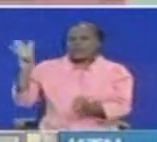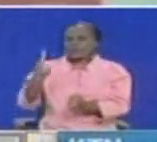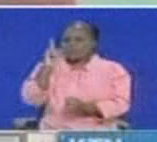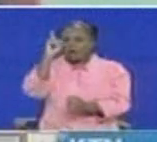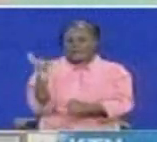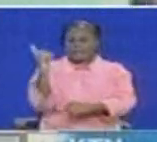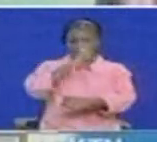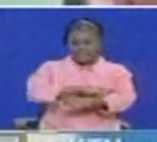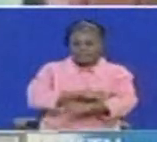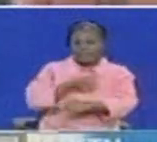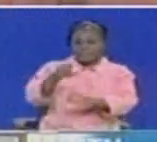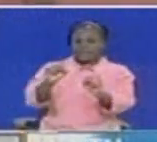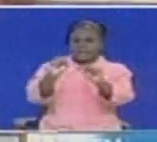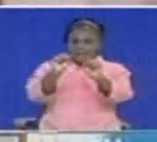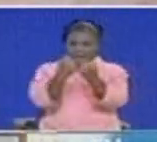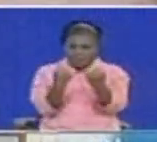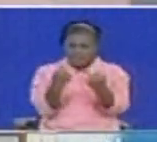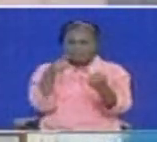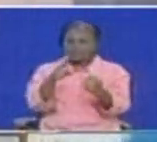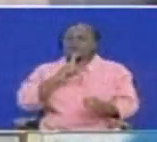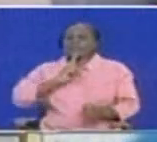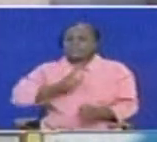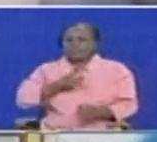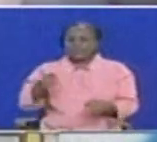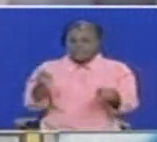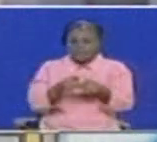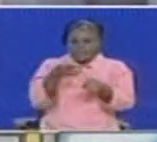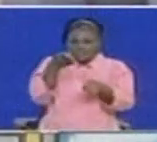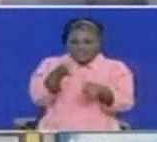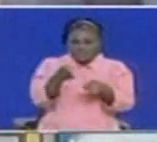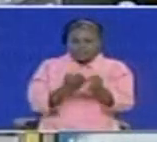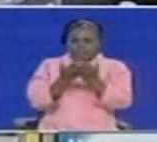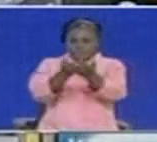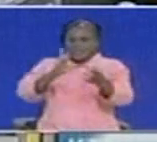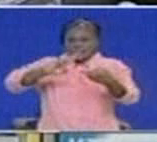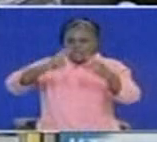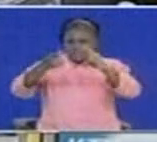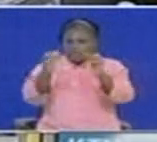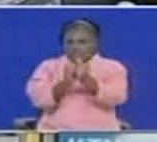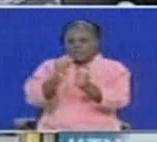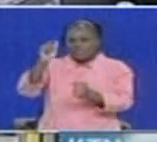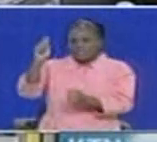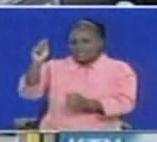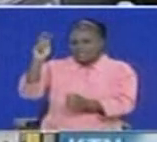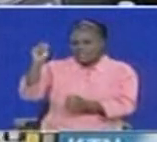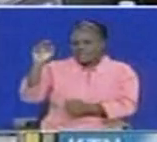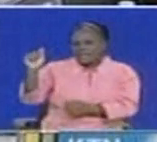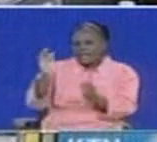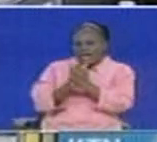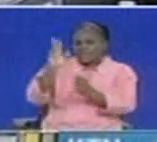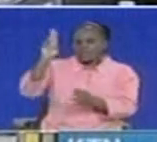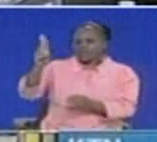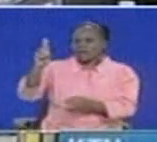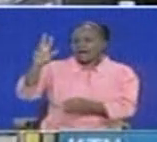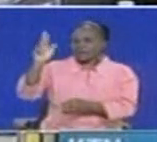1 day. This latest debacle not only threatens the precariously delicate relationship between TNA and URP, but now